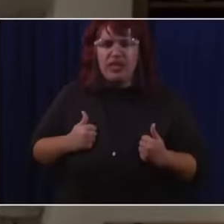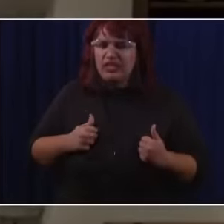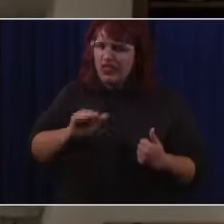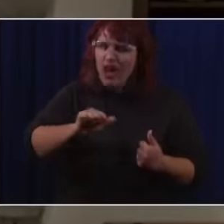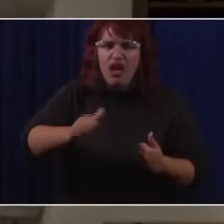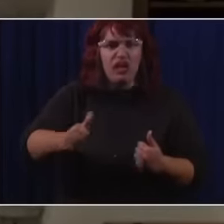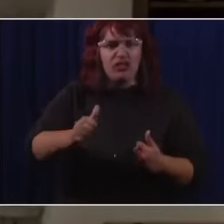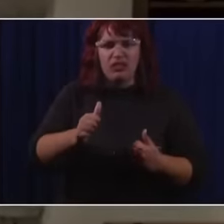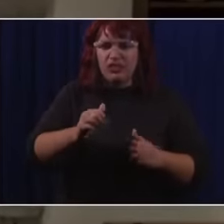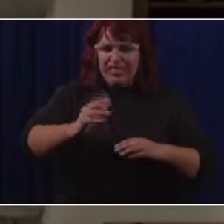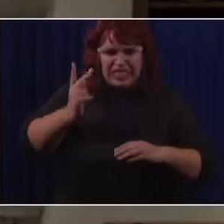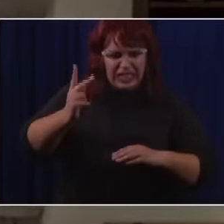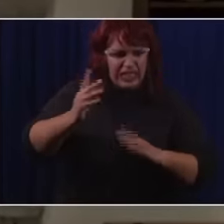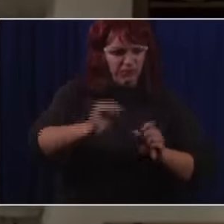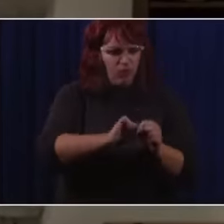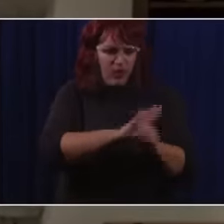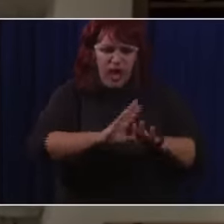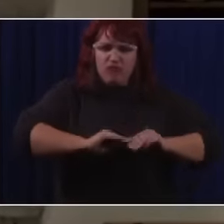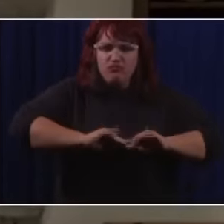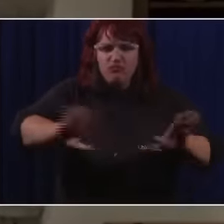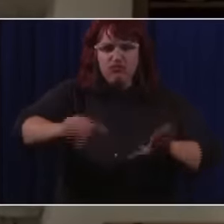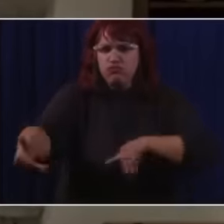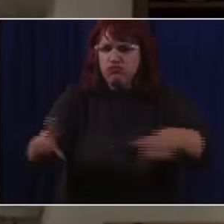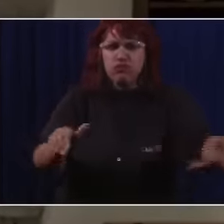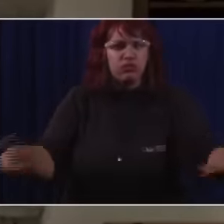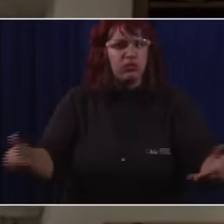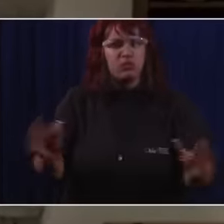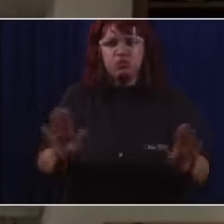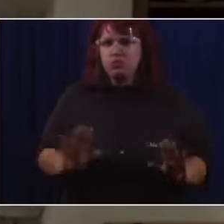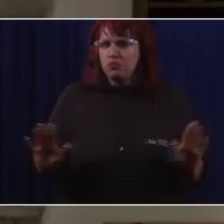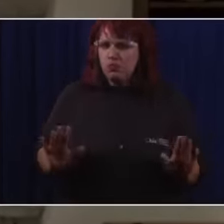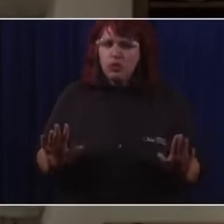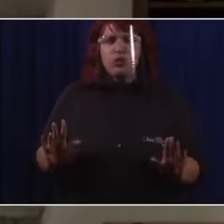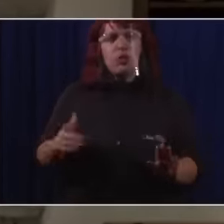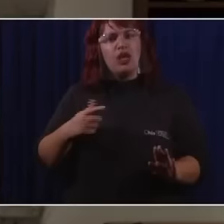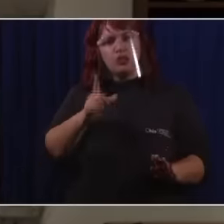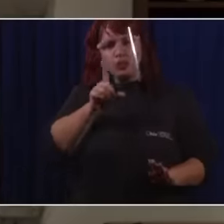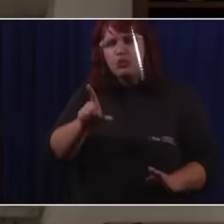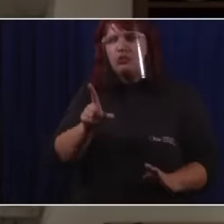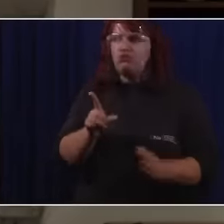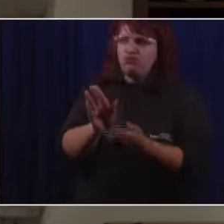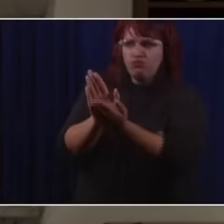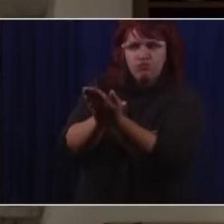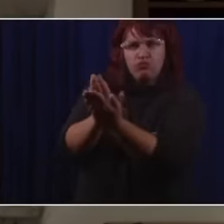down. And I appreciate what he's done.